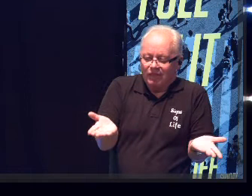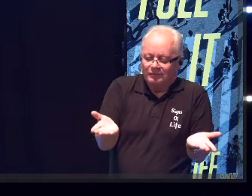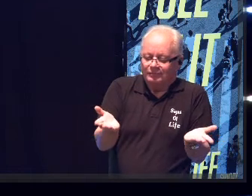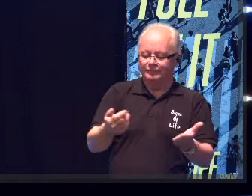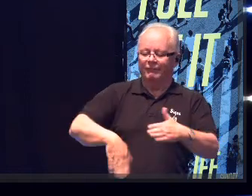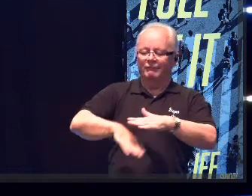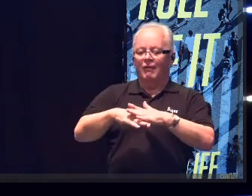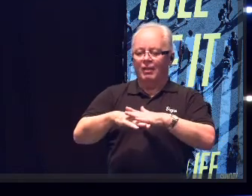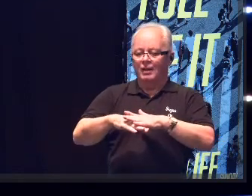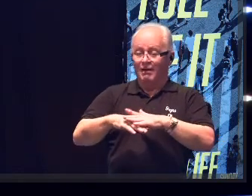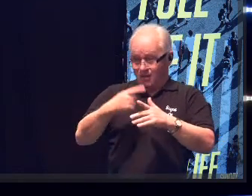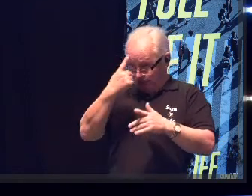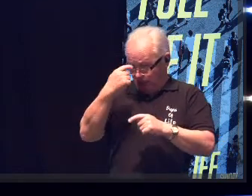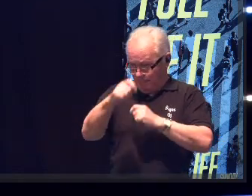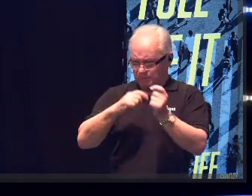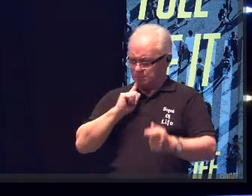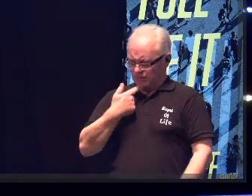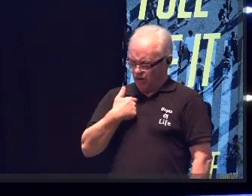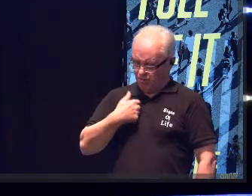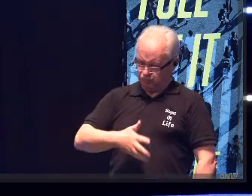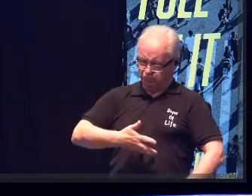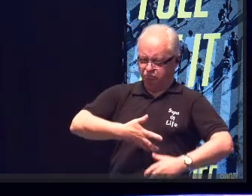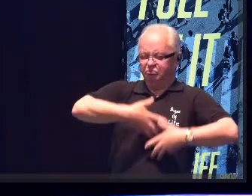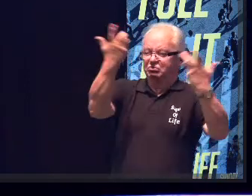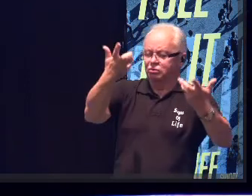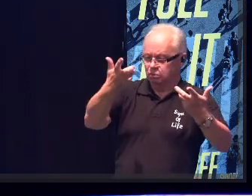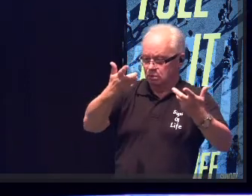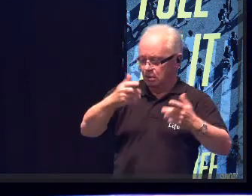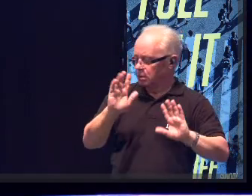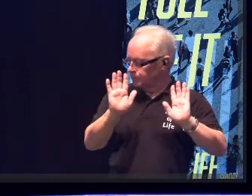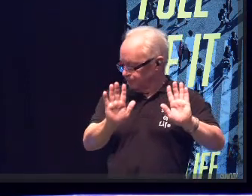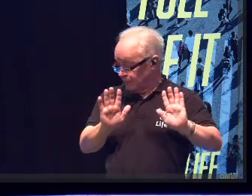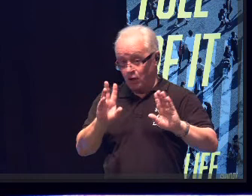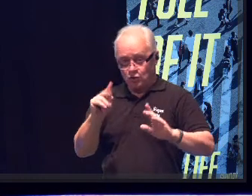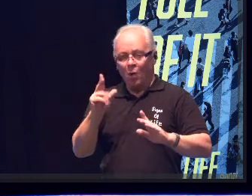Or are we going to be full of bitterness? Are we going to be full of forgiveness